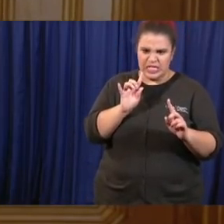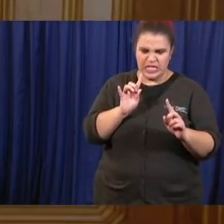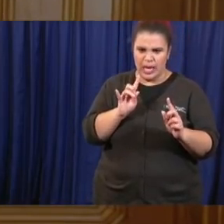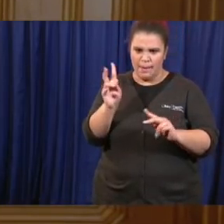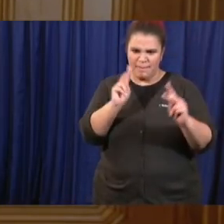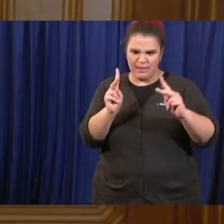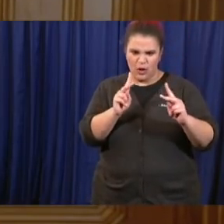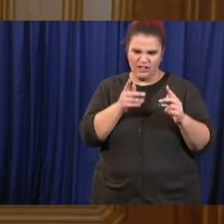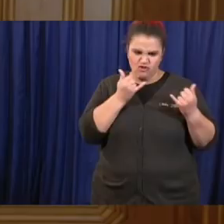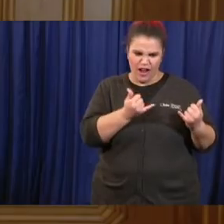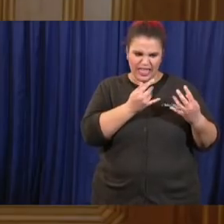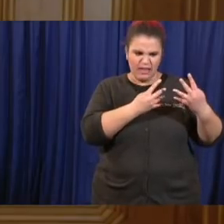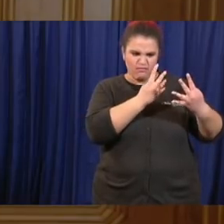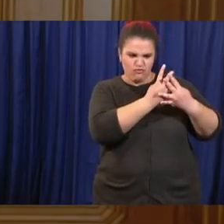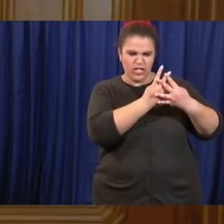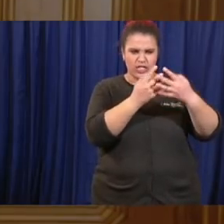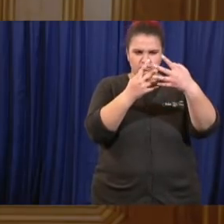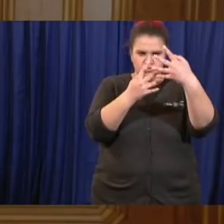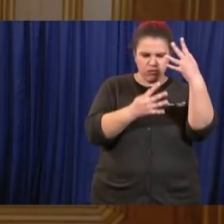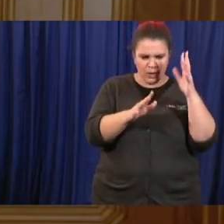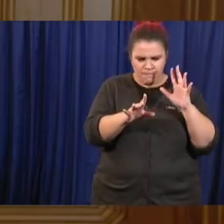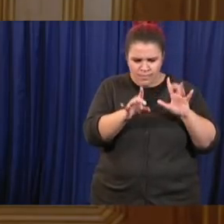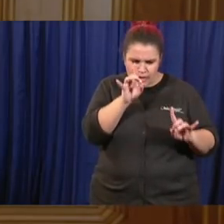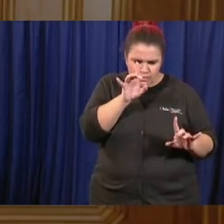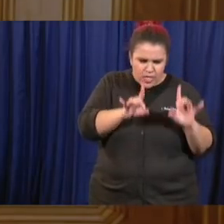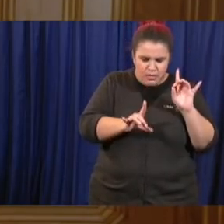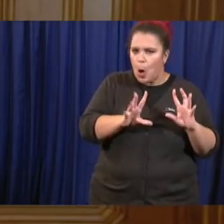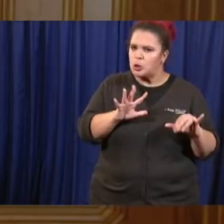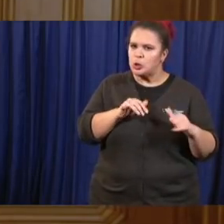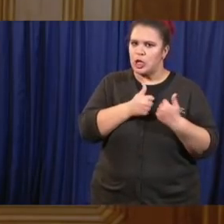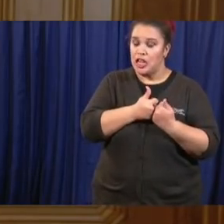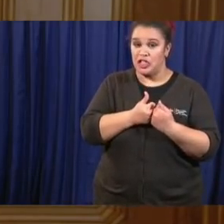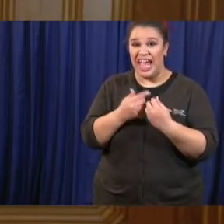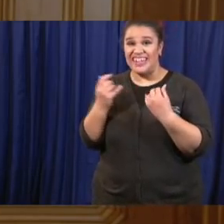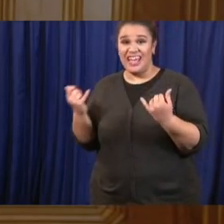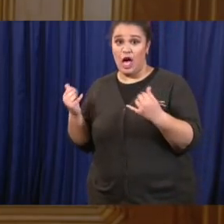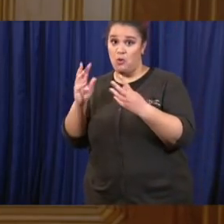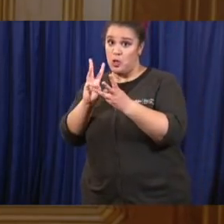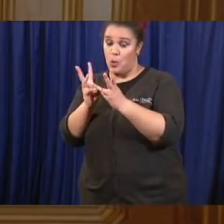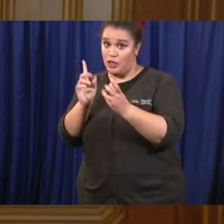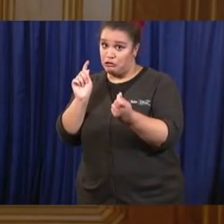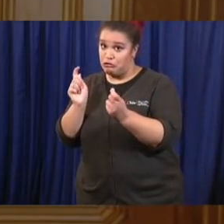with the changing weather, what consideration have you given to